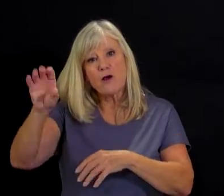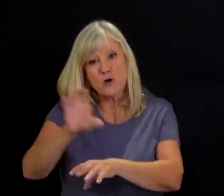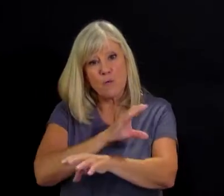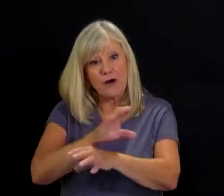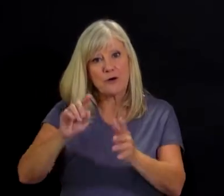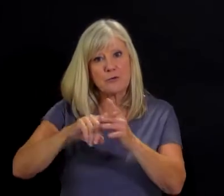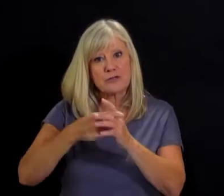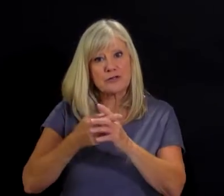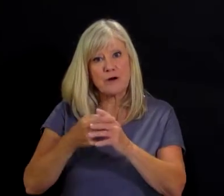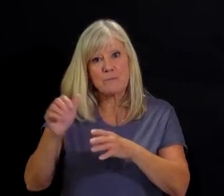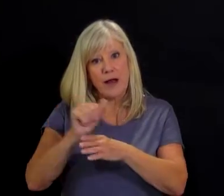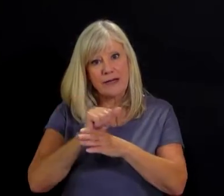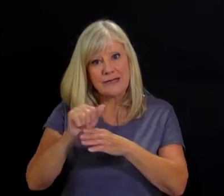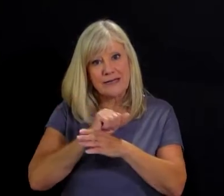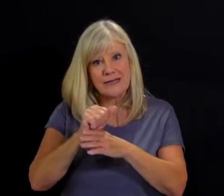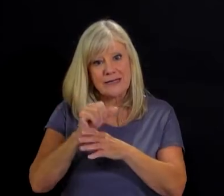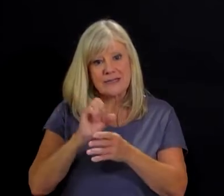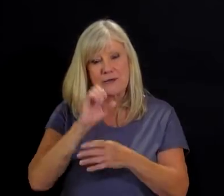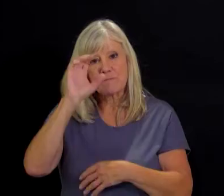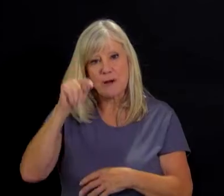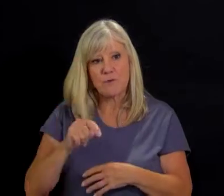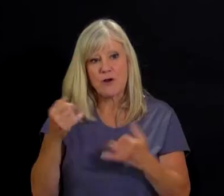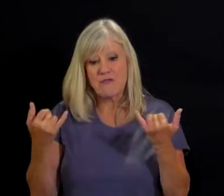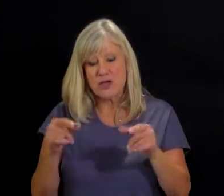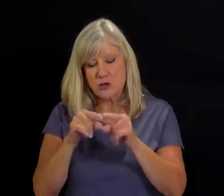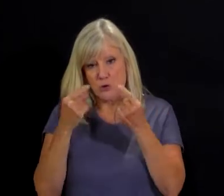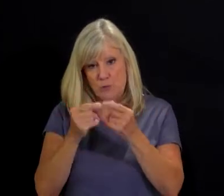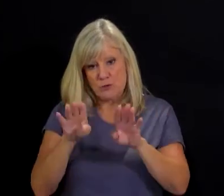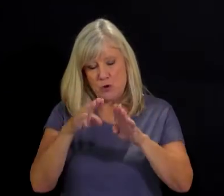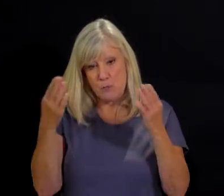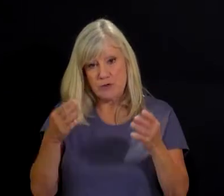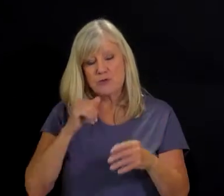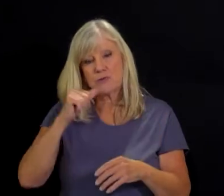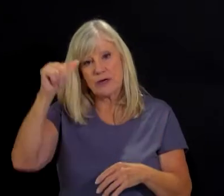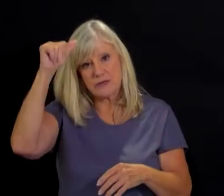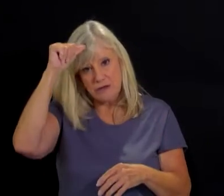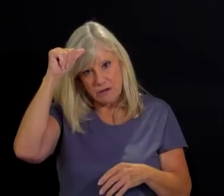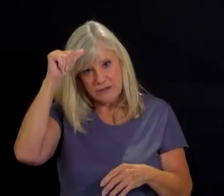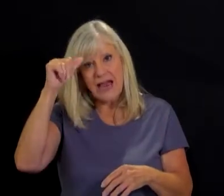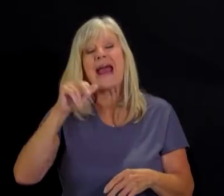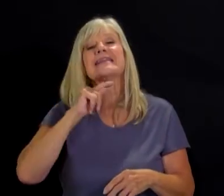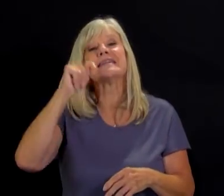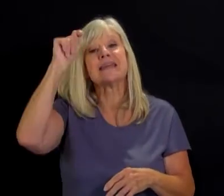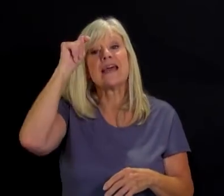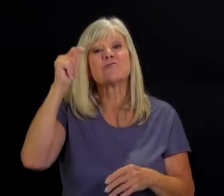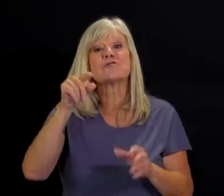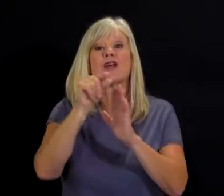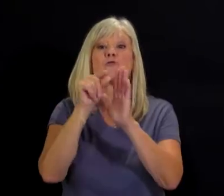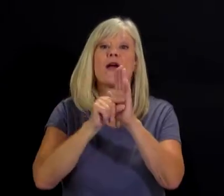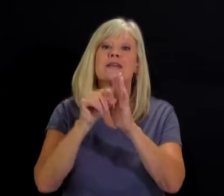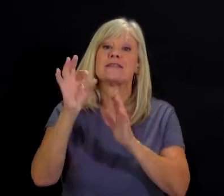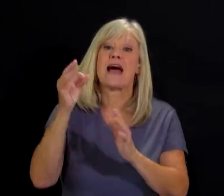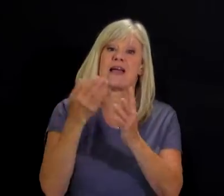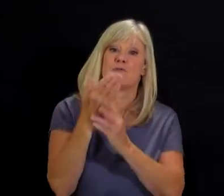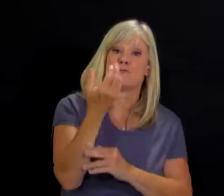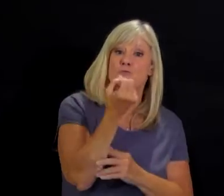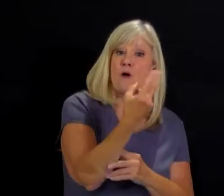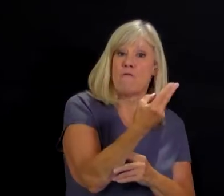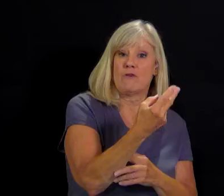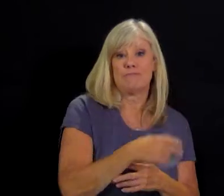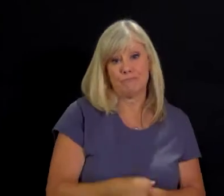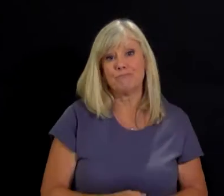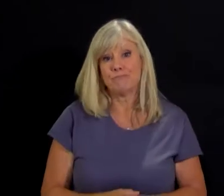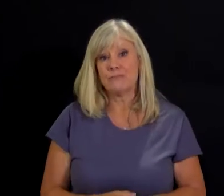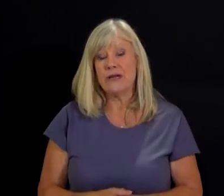September. This group is open to all adults as well as teenagers in the 9th through 12th grades. If interested, please